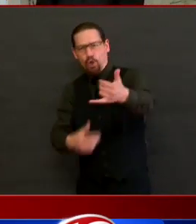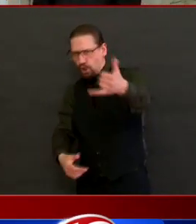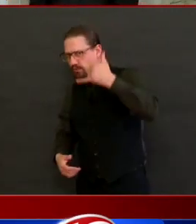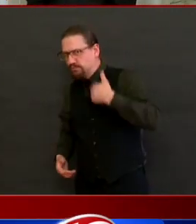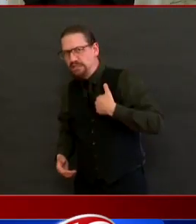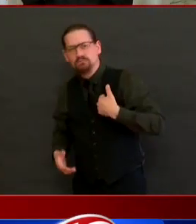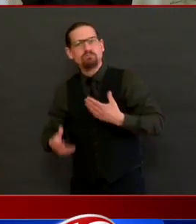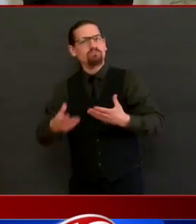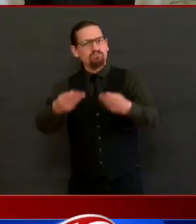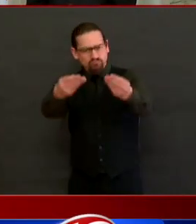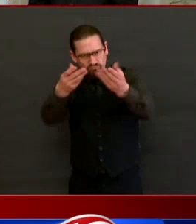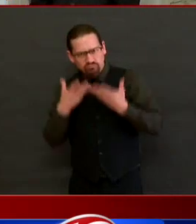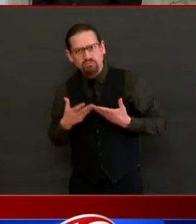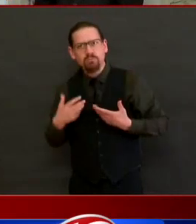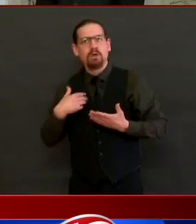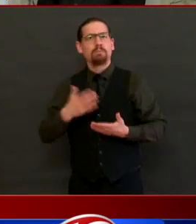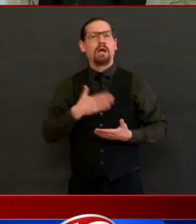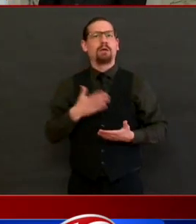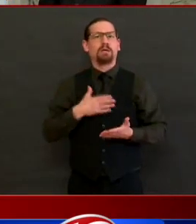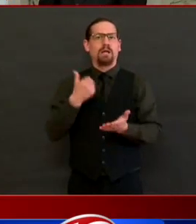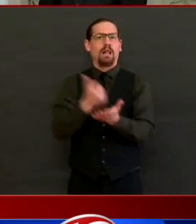for questions.